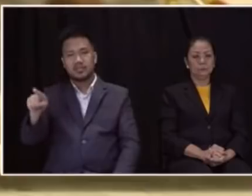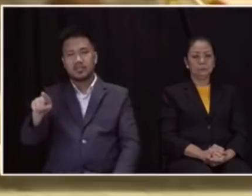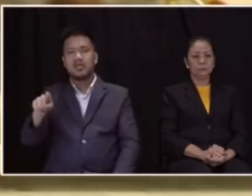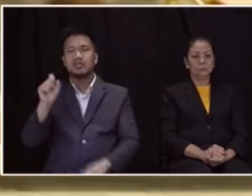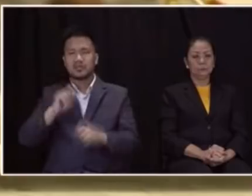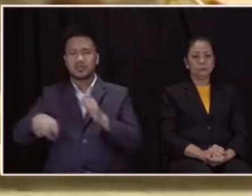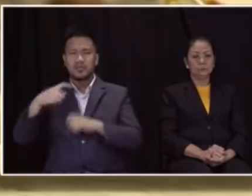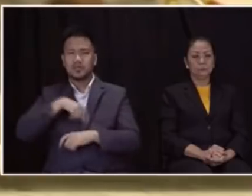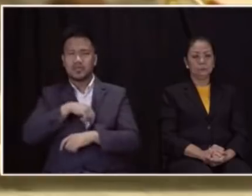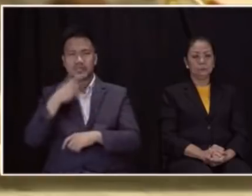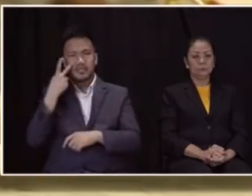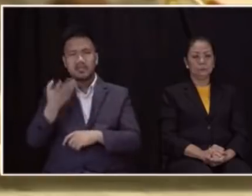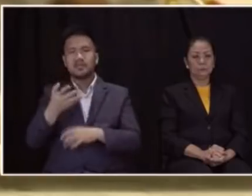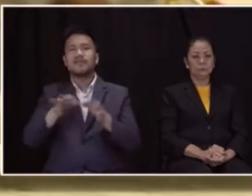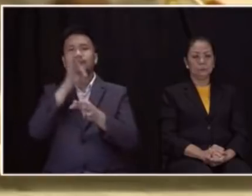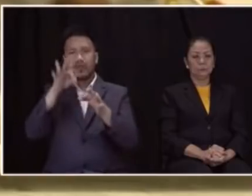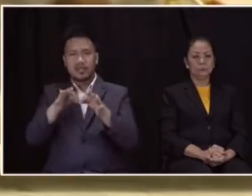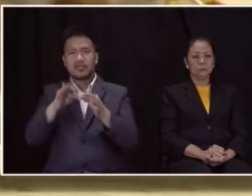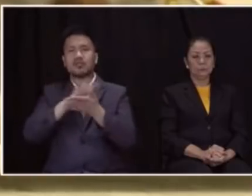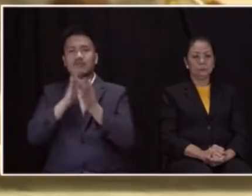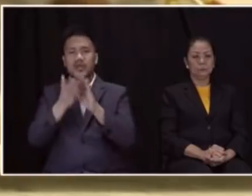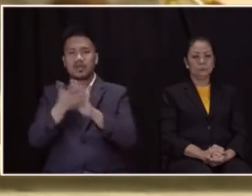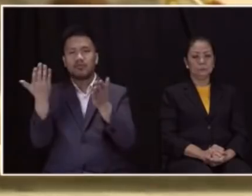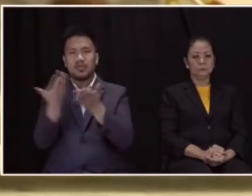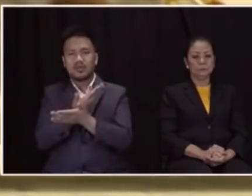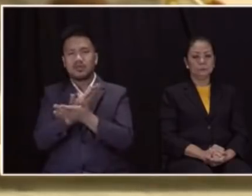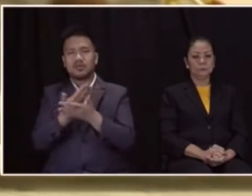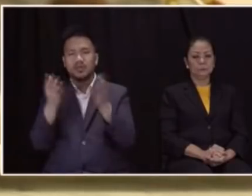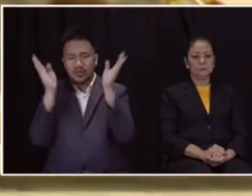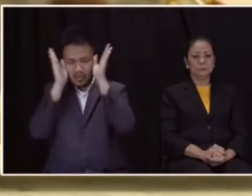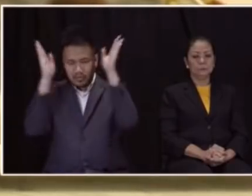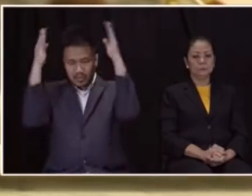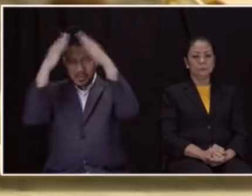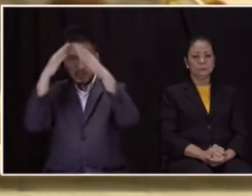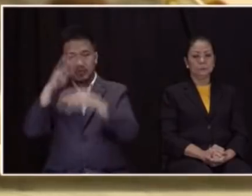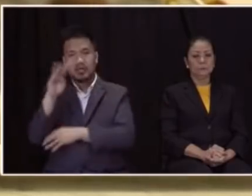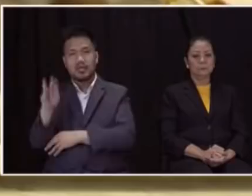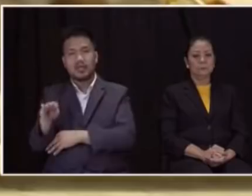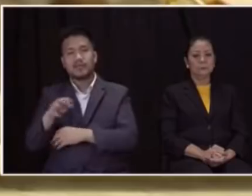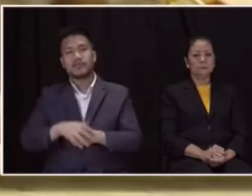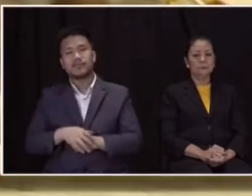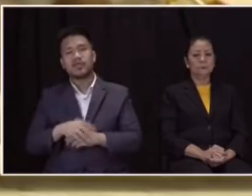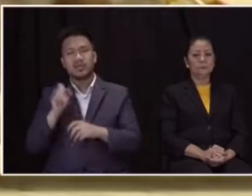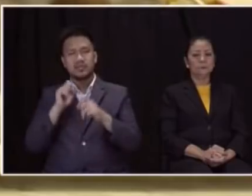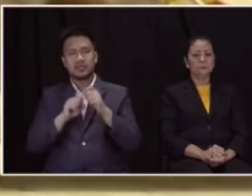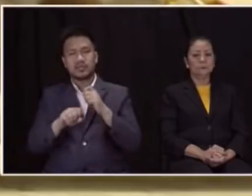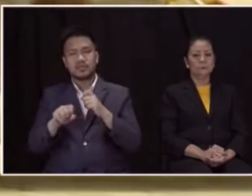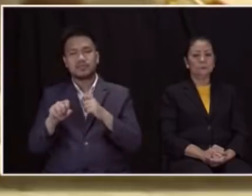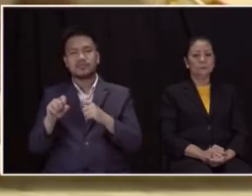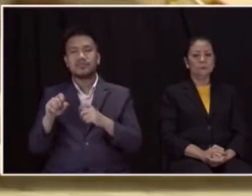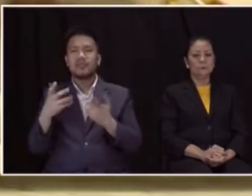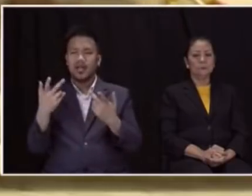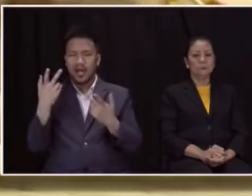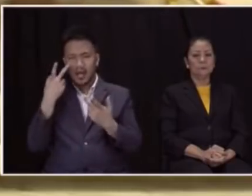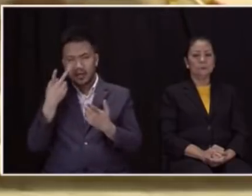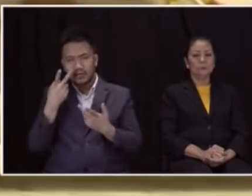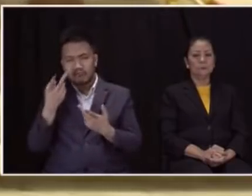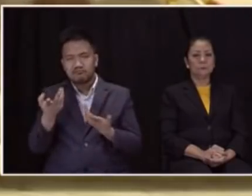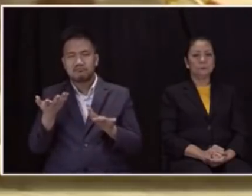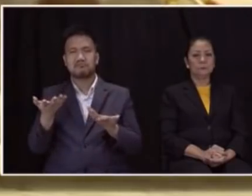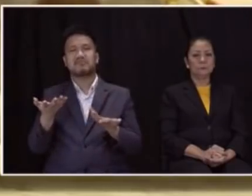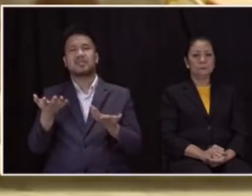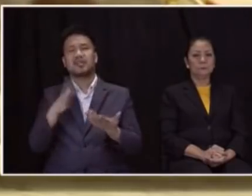you suitable to fulfill this new responsibility. Thus, having listened to